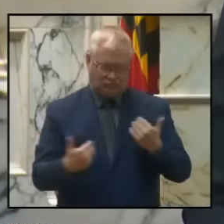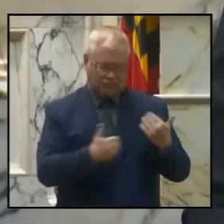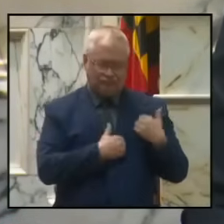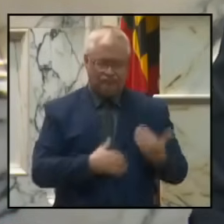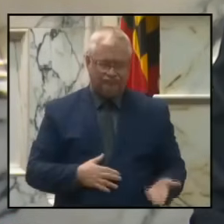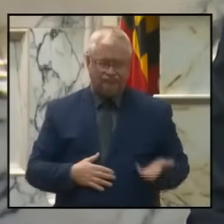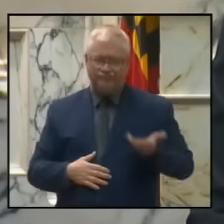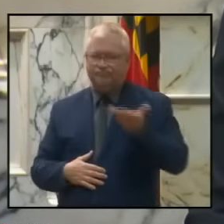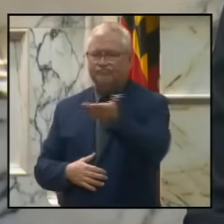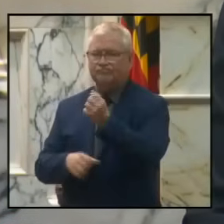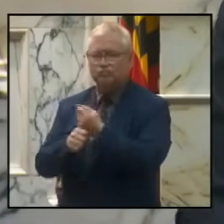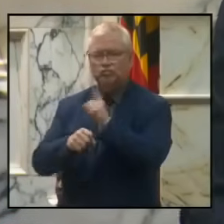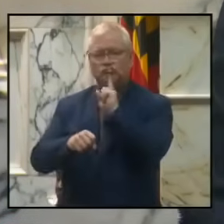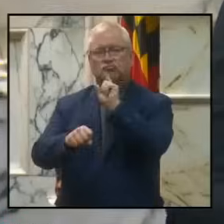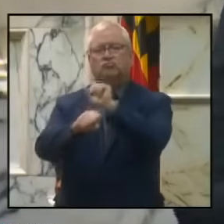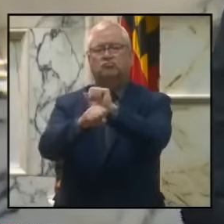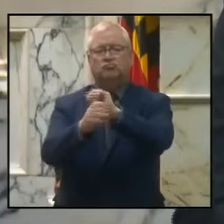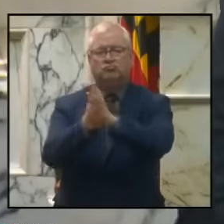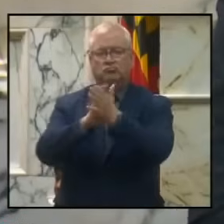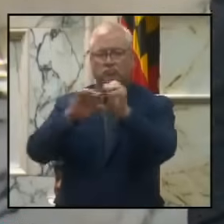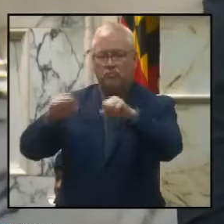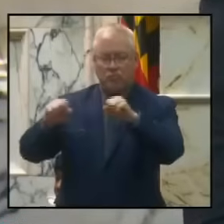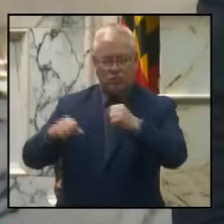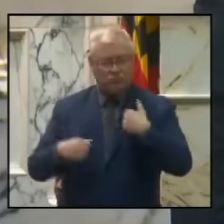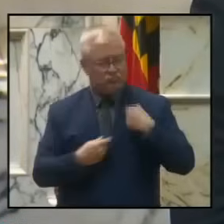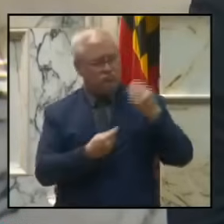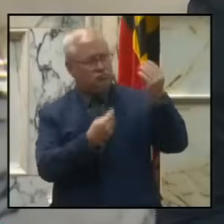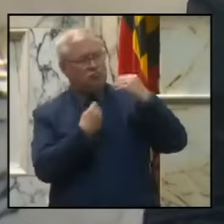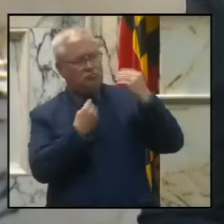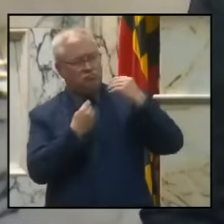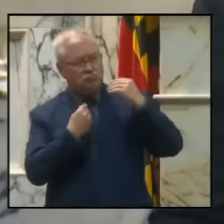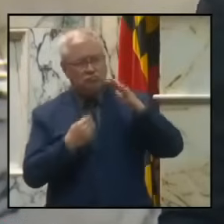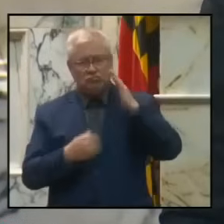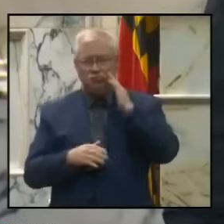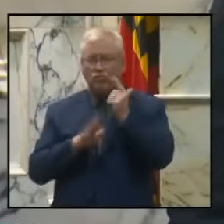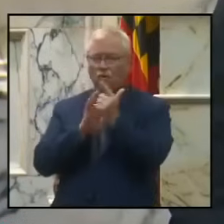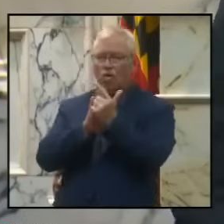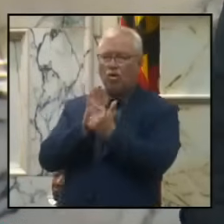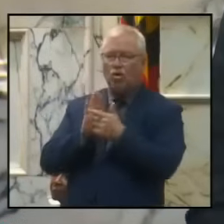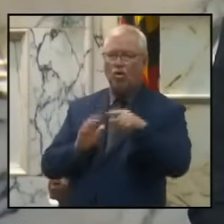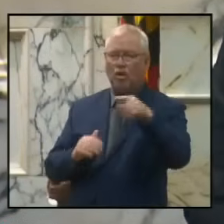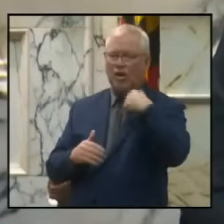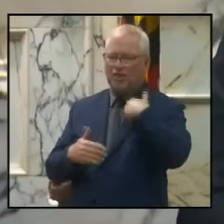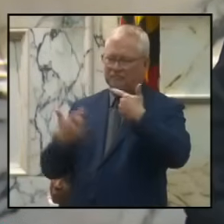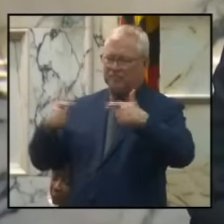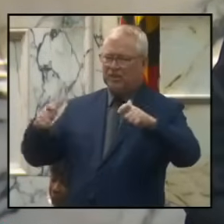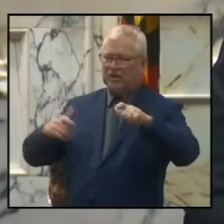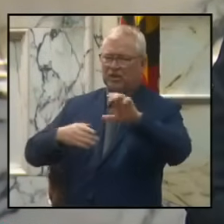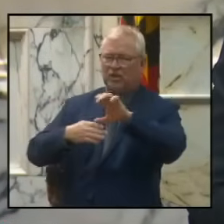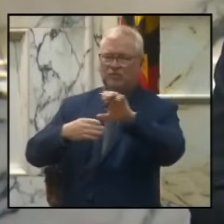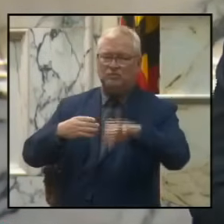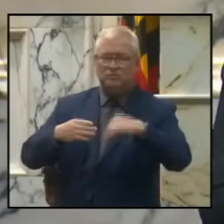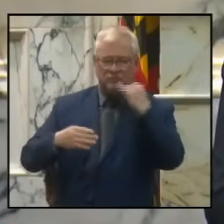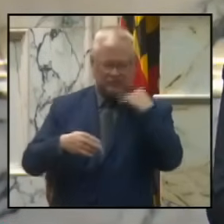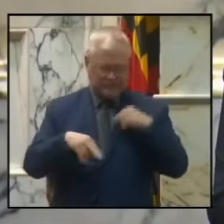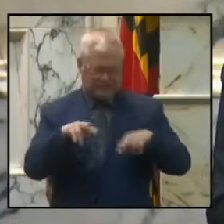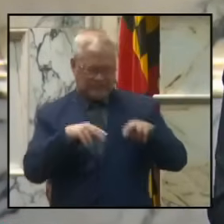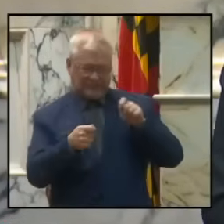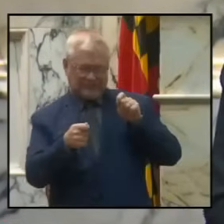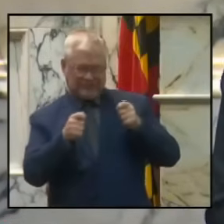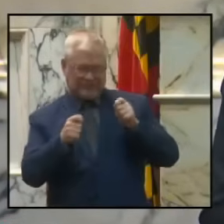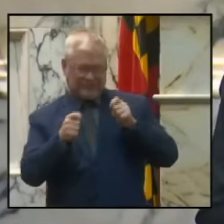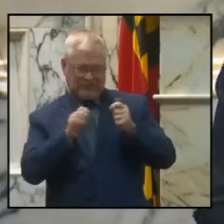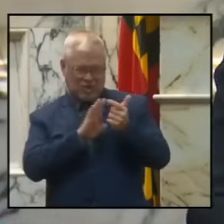anything, it's that laws of enormous consequence must be adjusted in order to endure